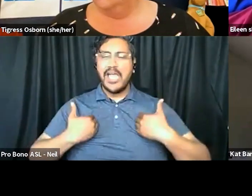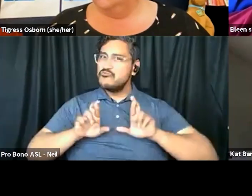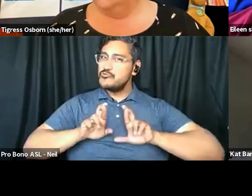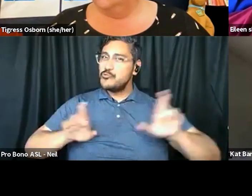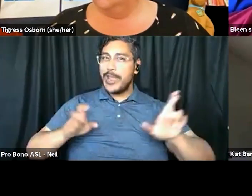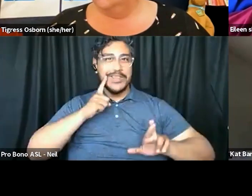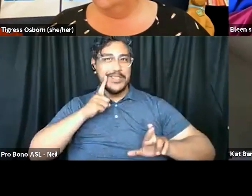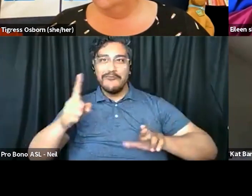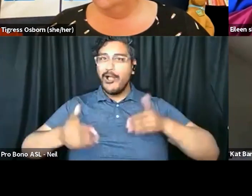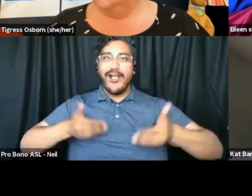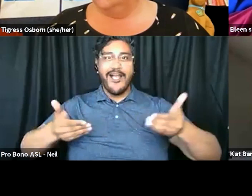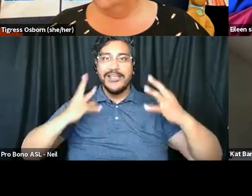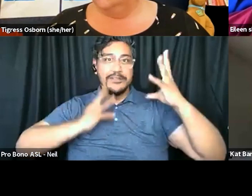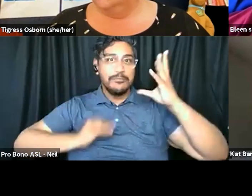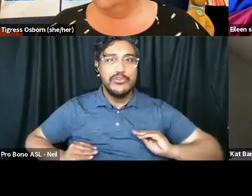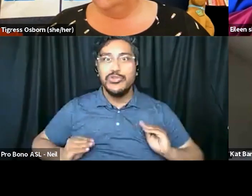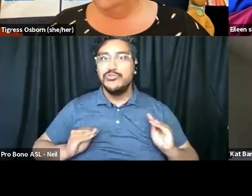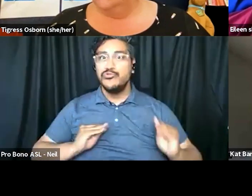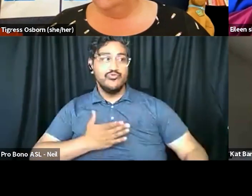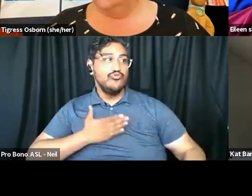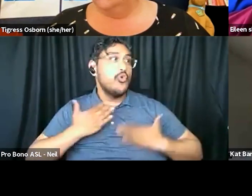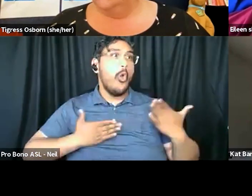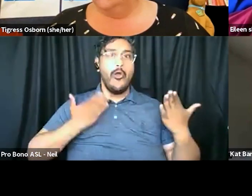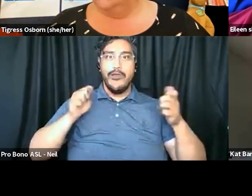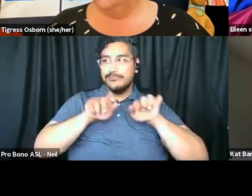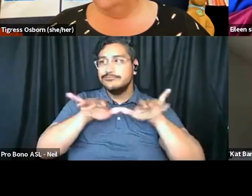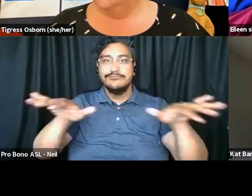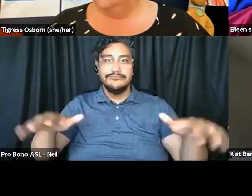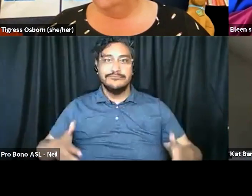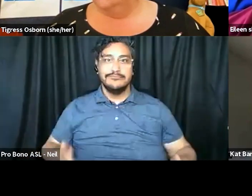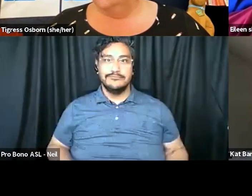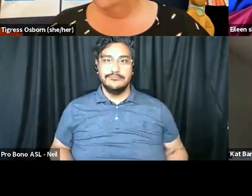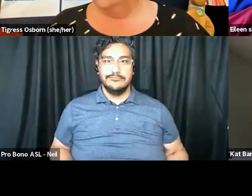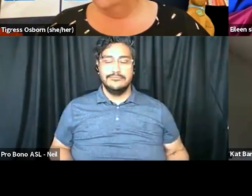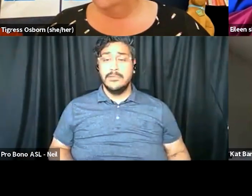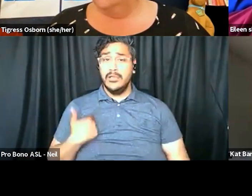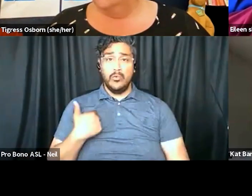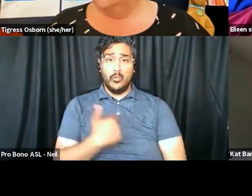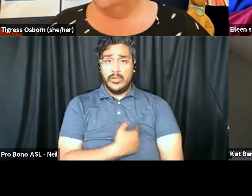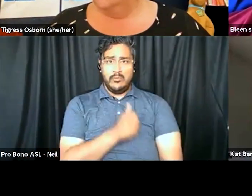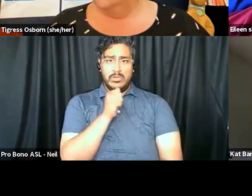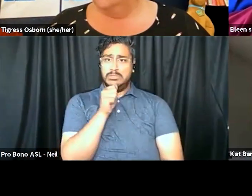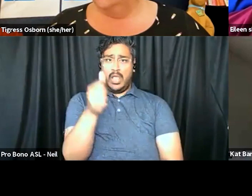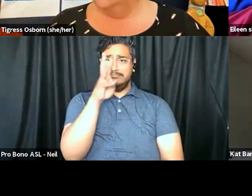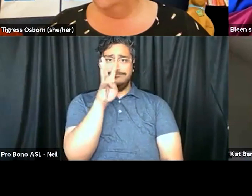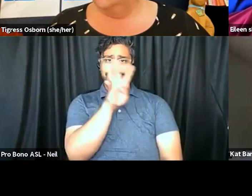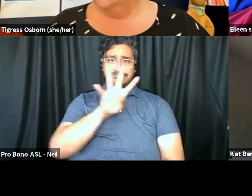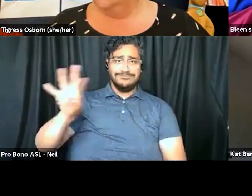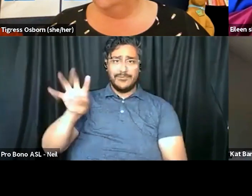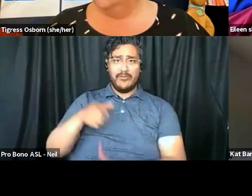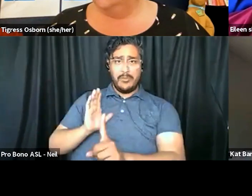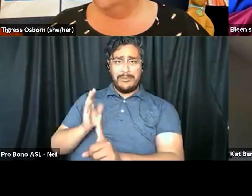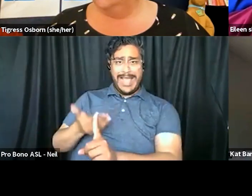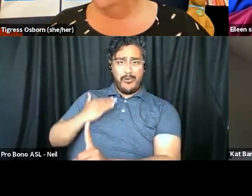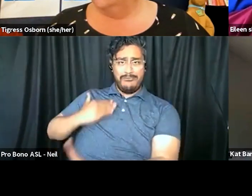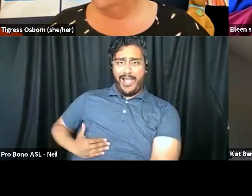pop with joy and bliss. We will not be disenfranchised from our bodies by